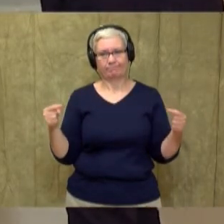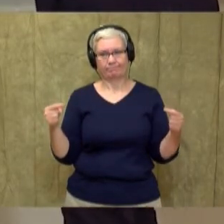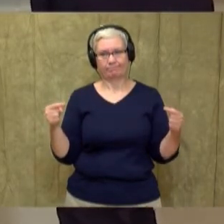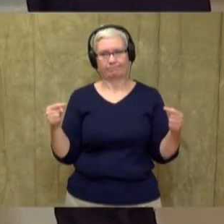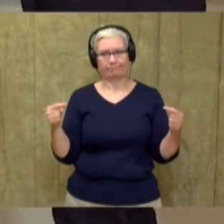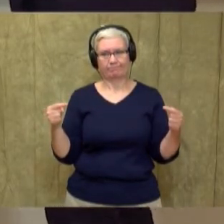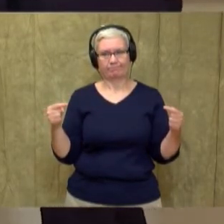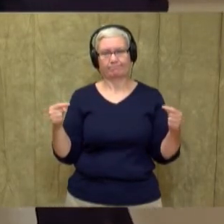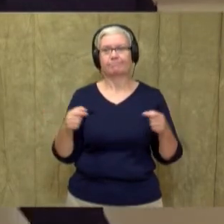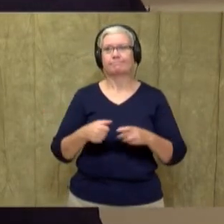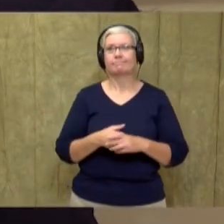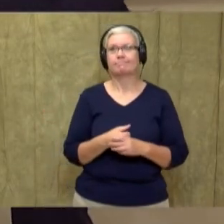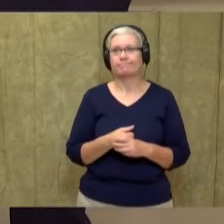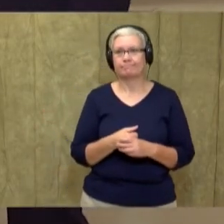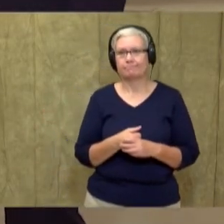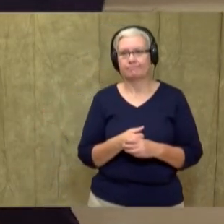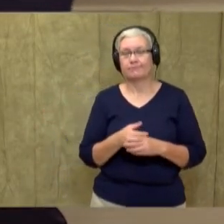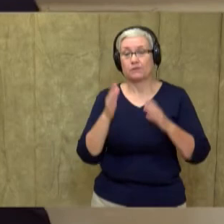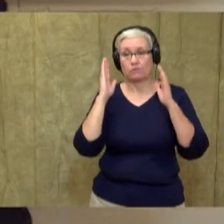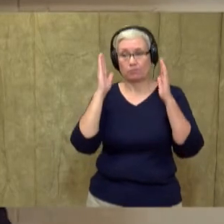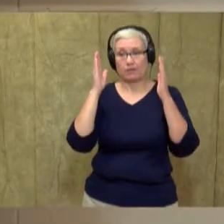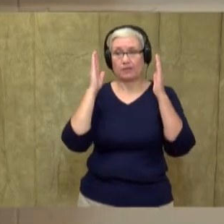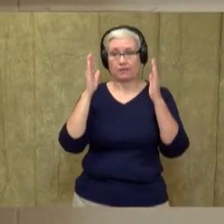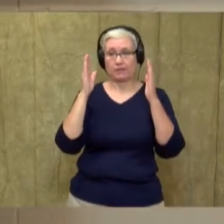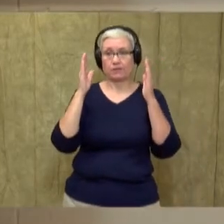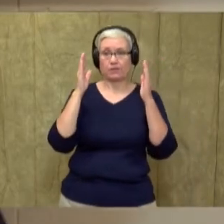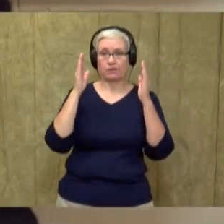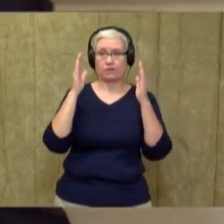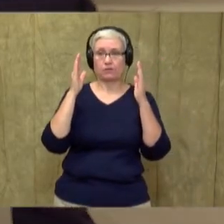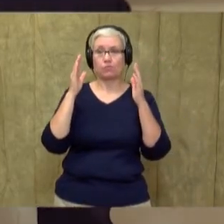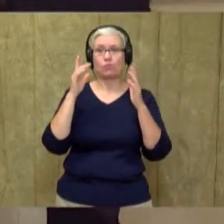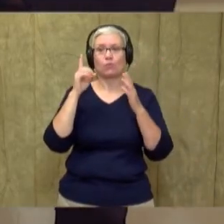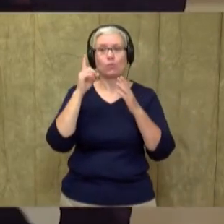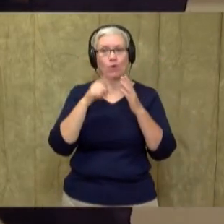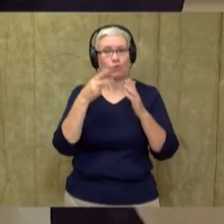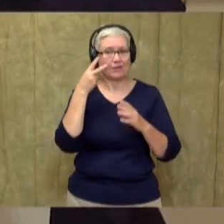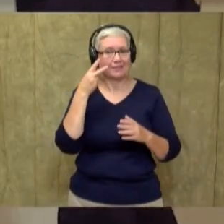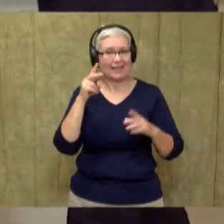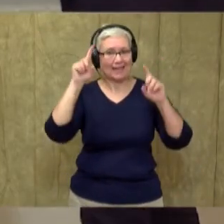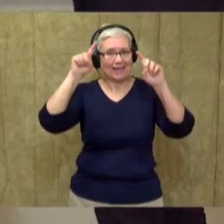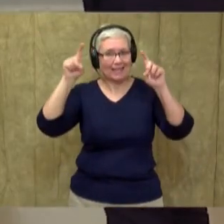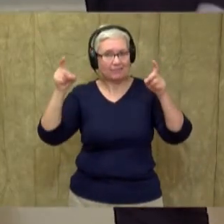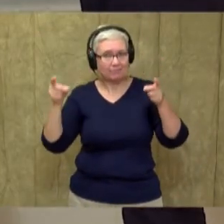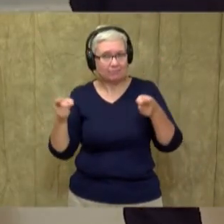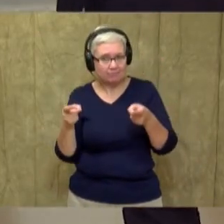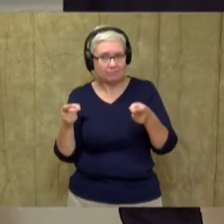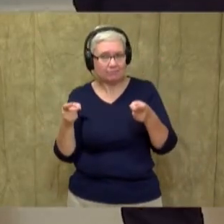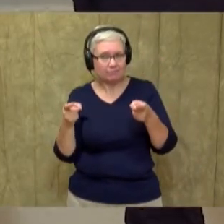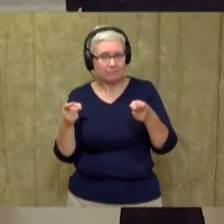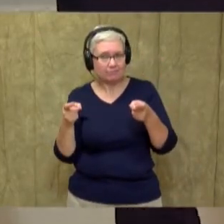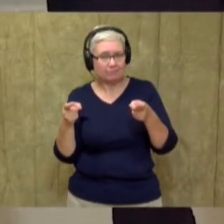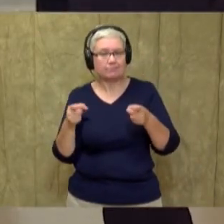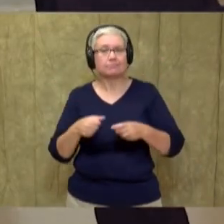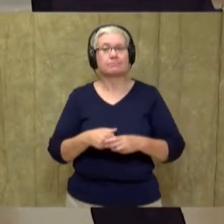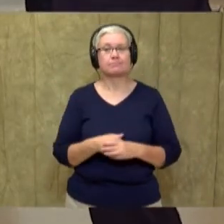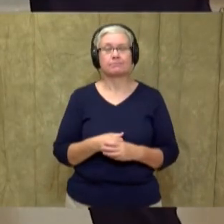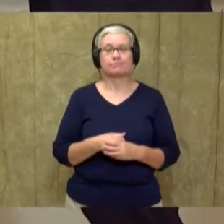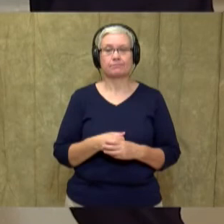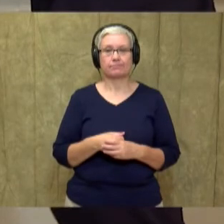shift in the opposite direction. So you want to pay attention to what we're seeing sign-wise within the